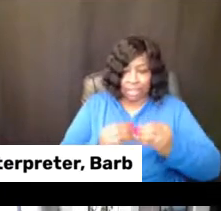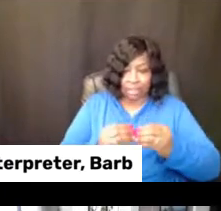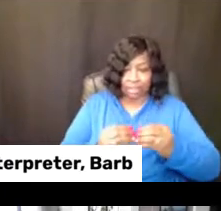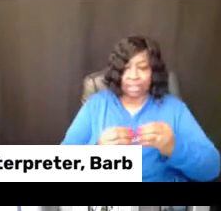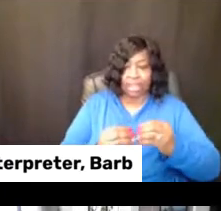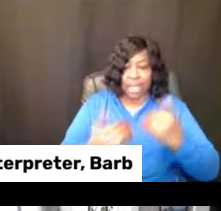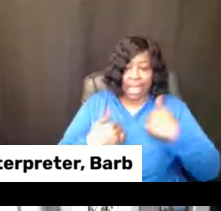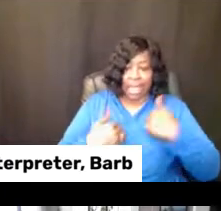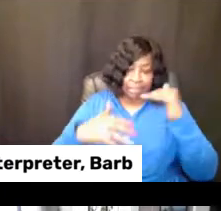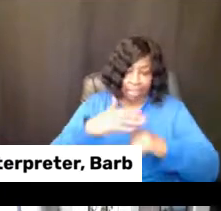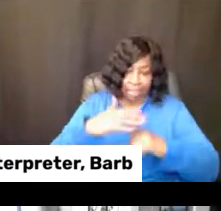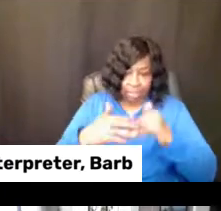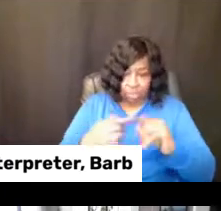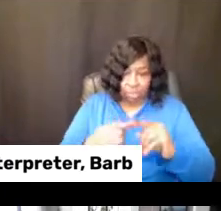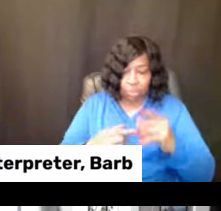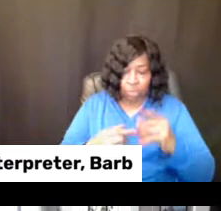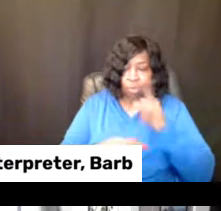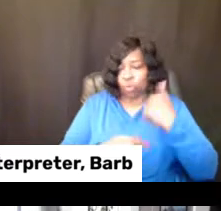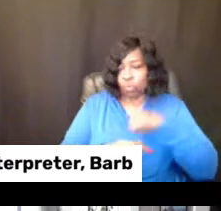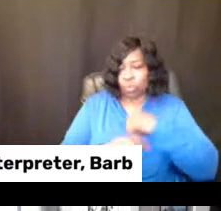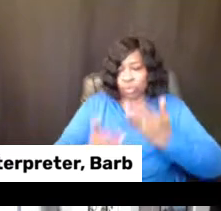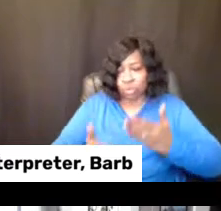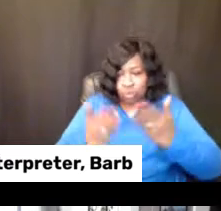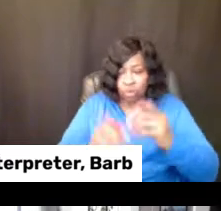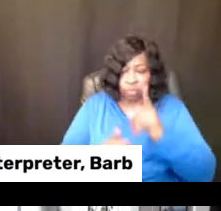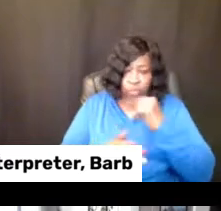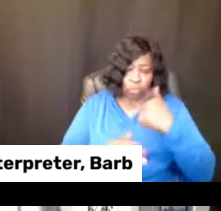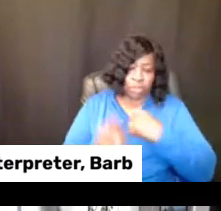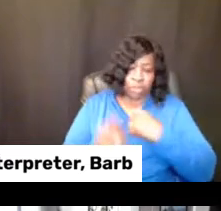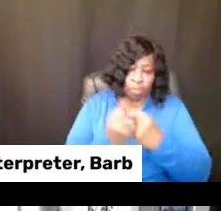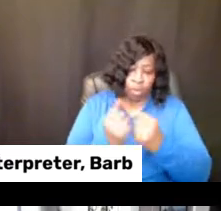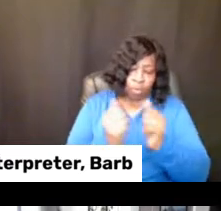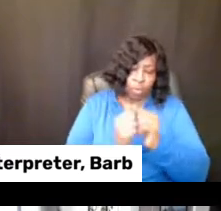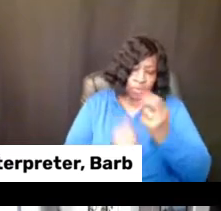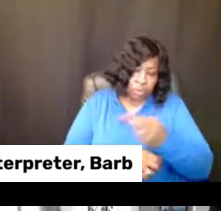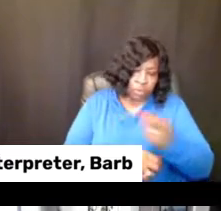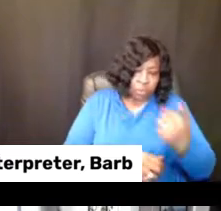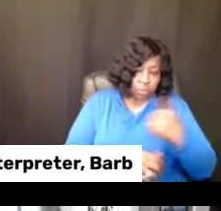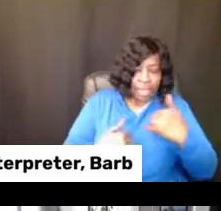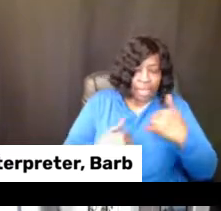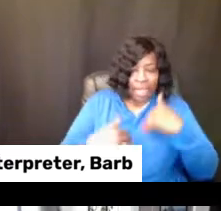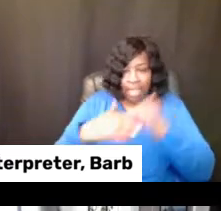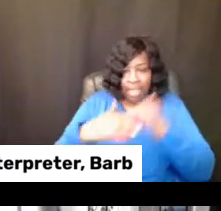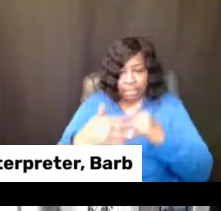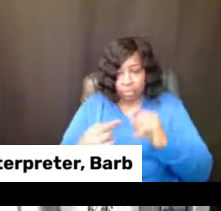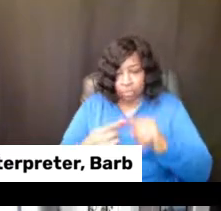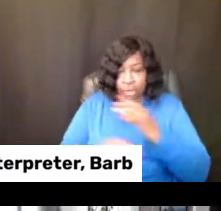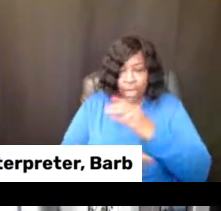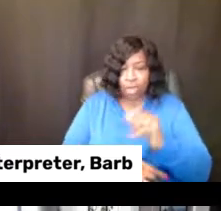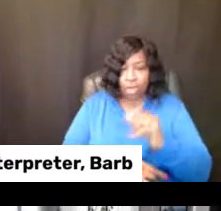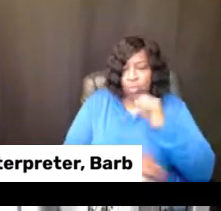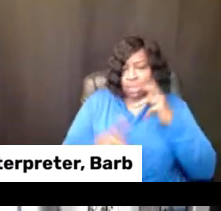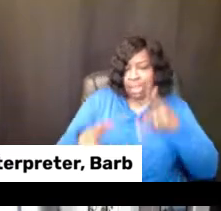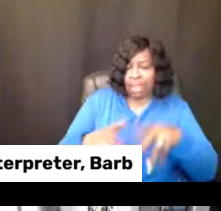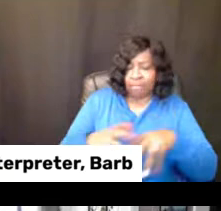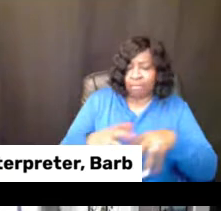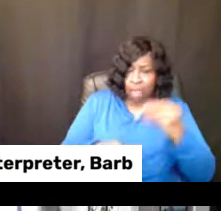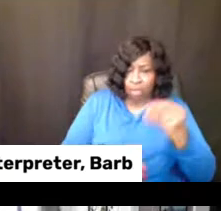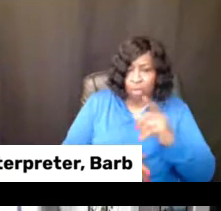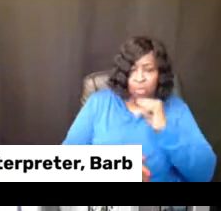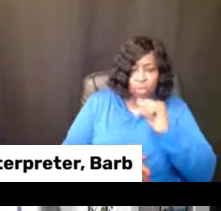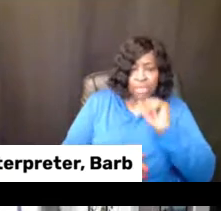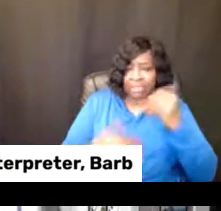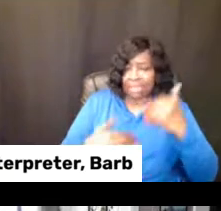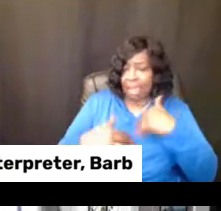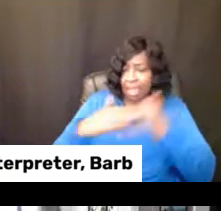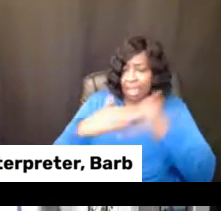access to? Who do we serve and who do we support with the resources that we have access to? And who's left out? Who doesn't have access to